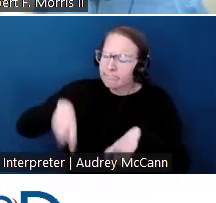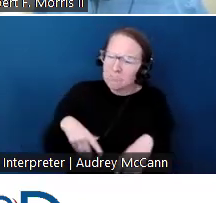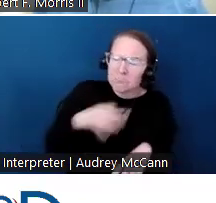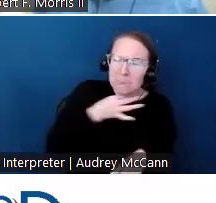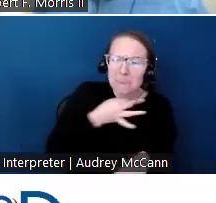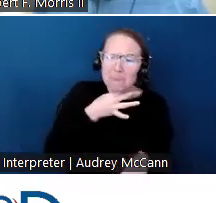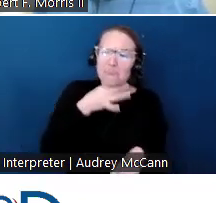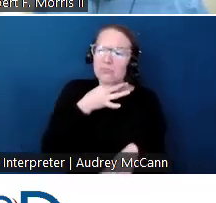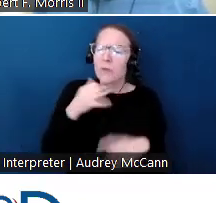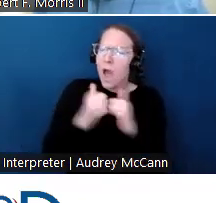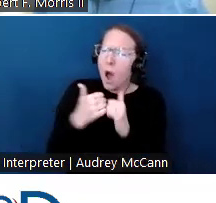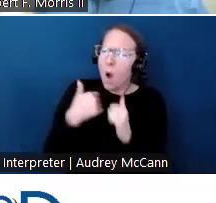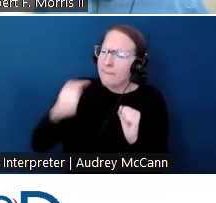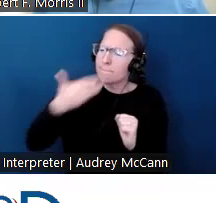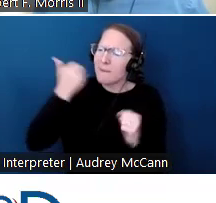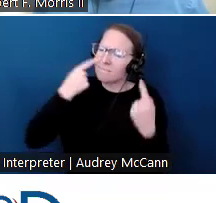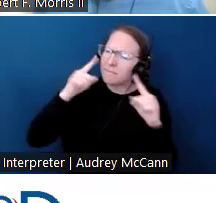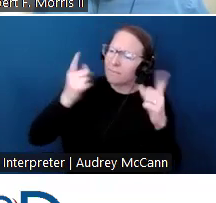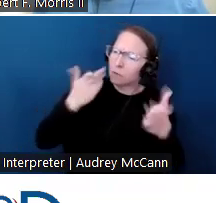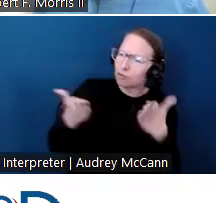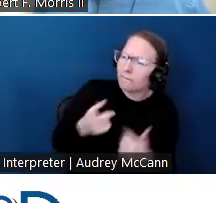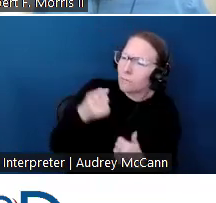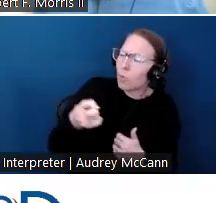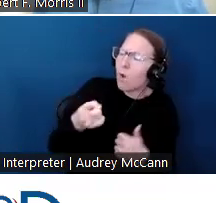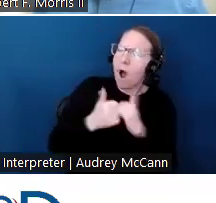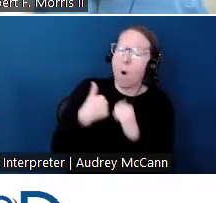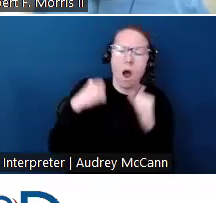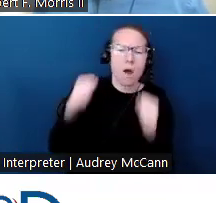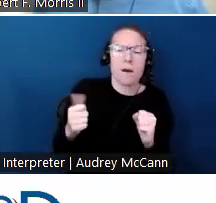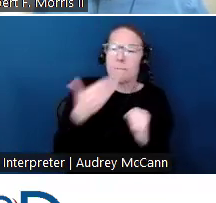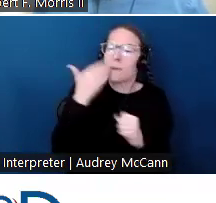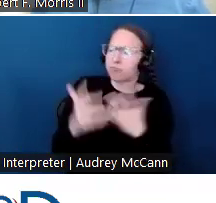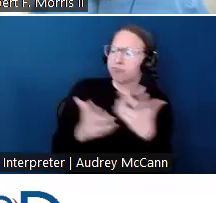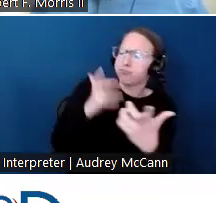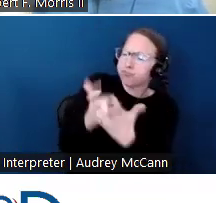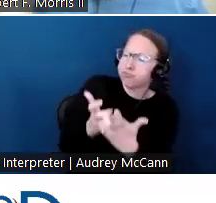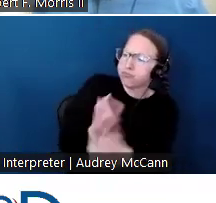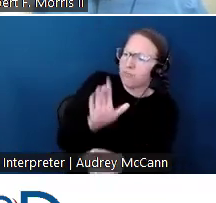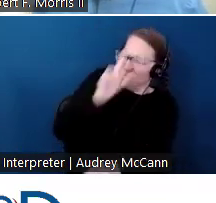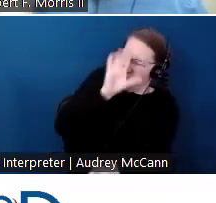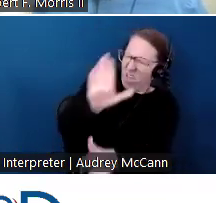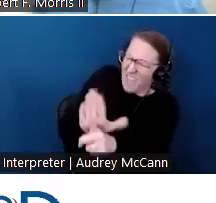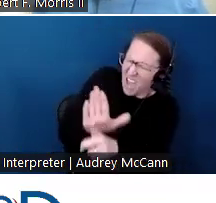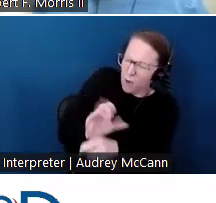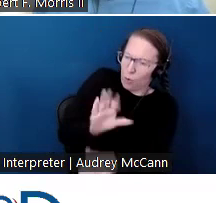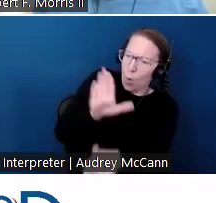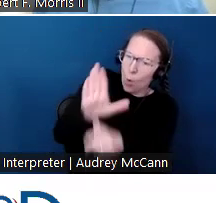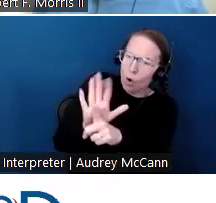to most effectively serve them and help them find what is for them and for their